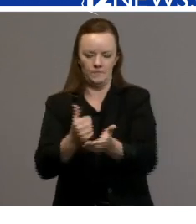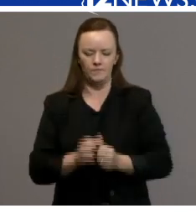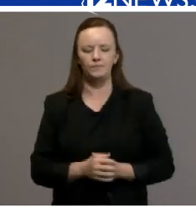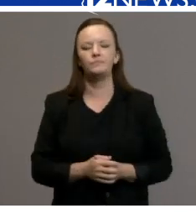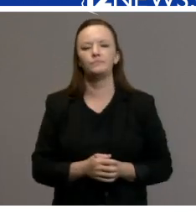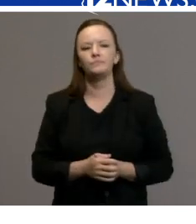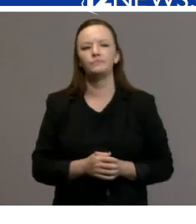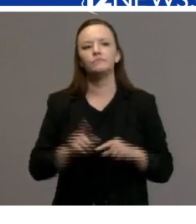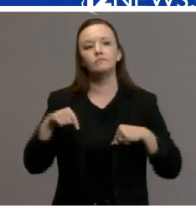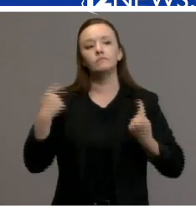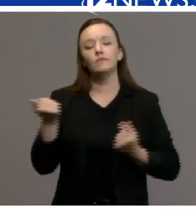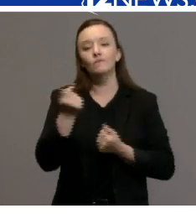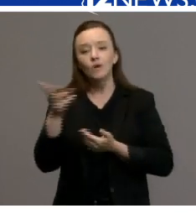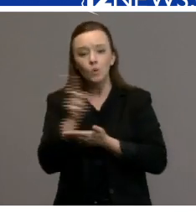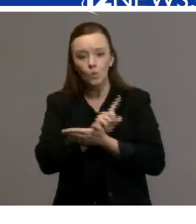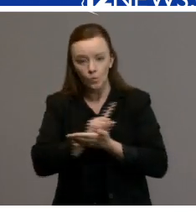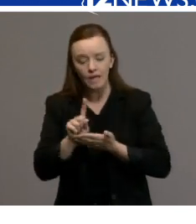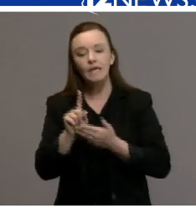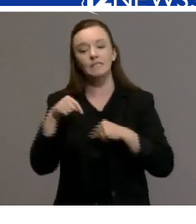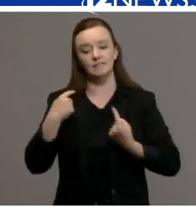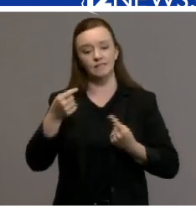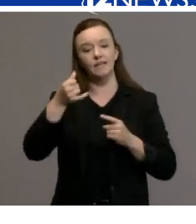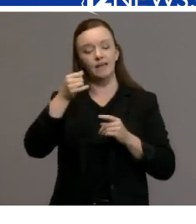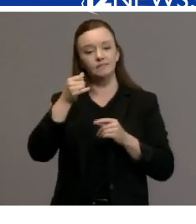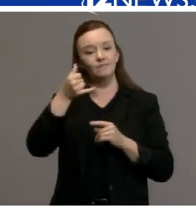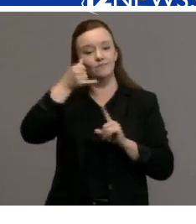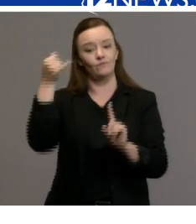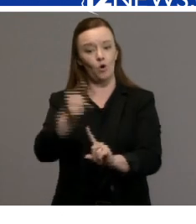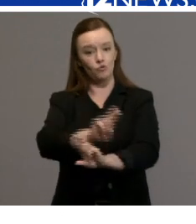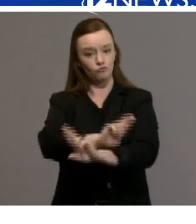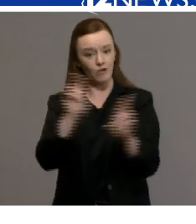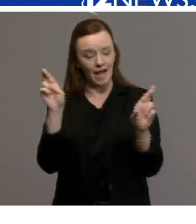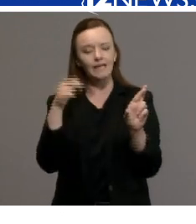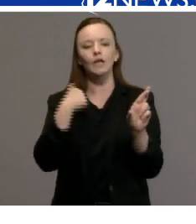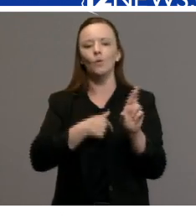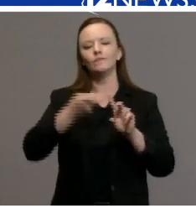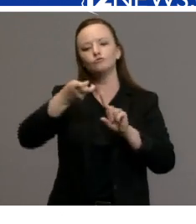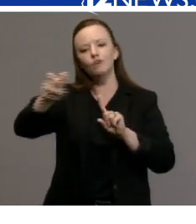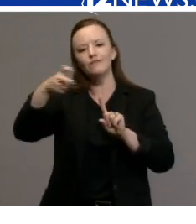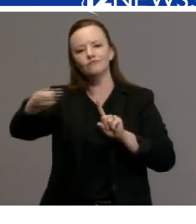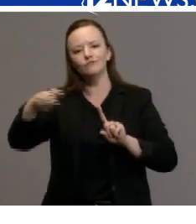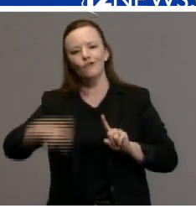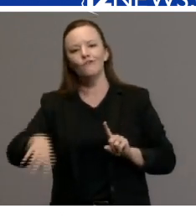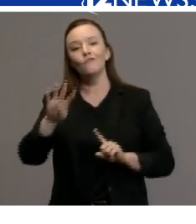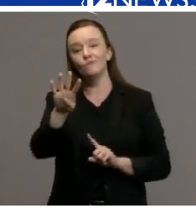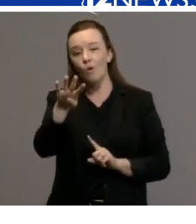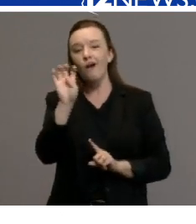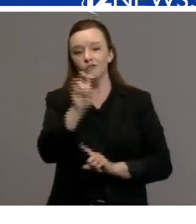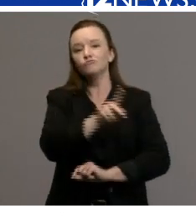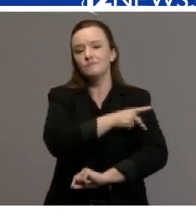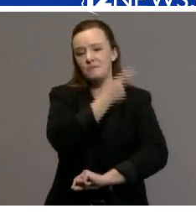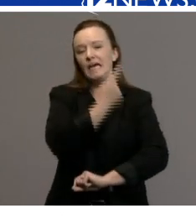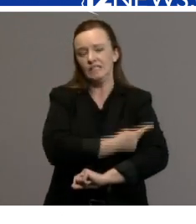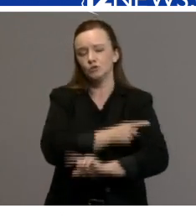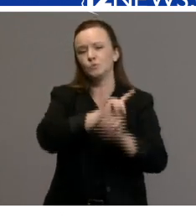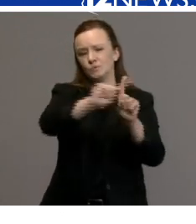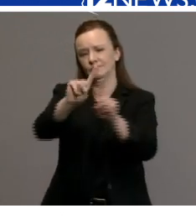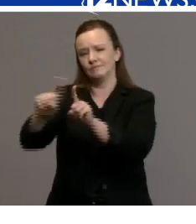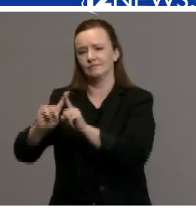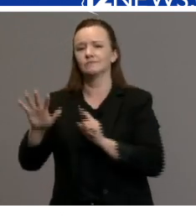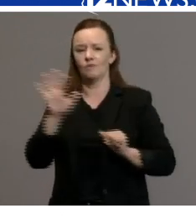the transfers of over 400 patients statewide to the appropriate level of care. This is a